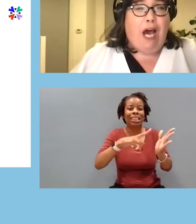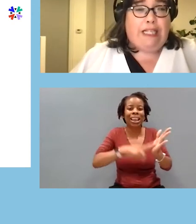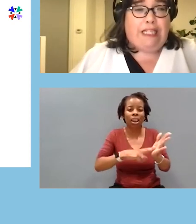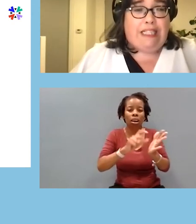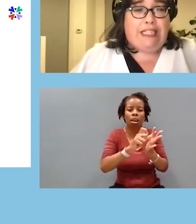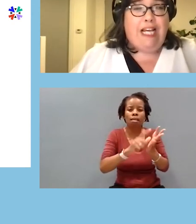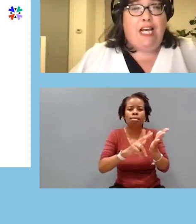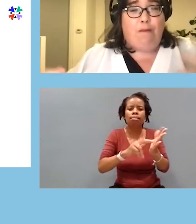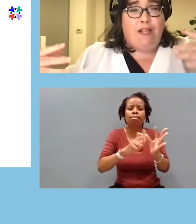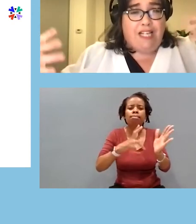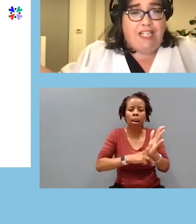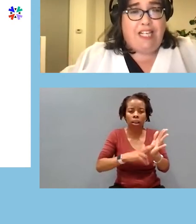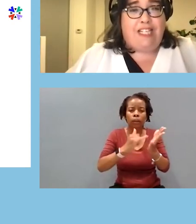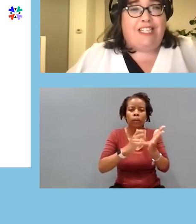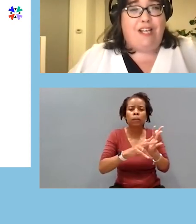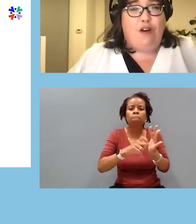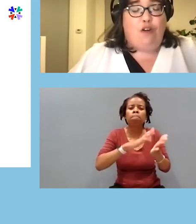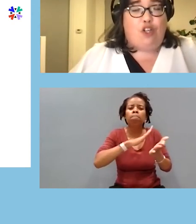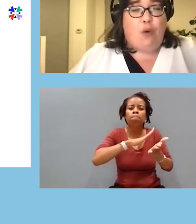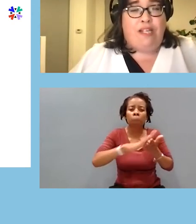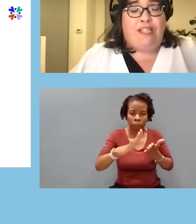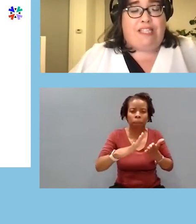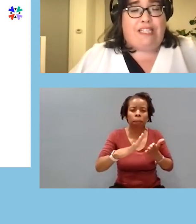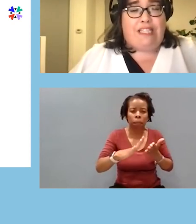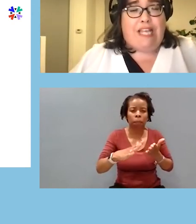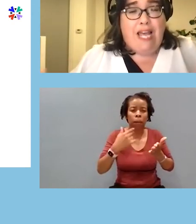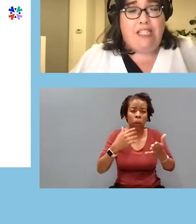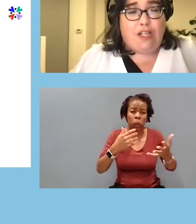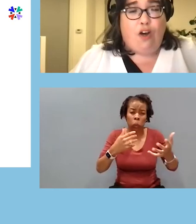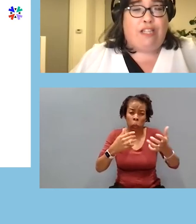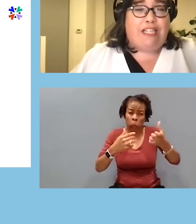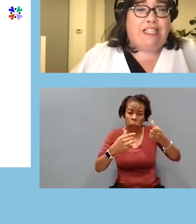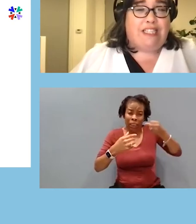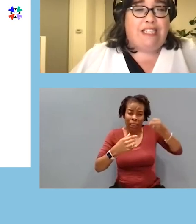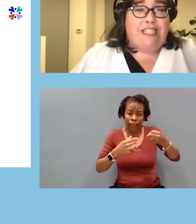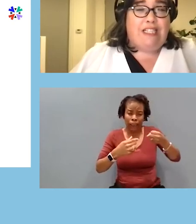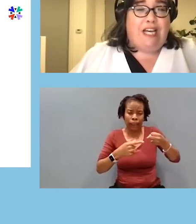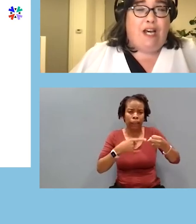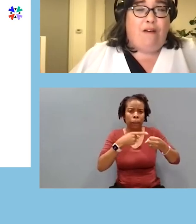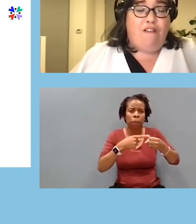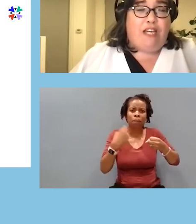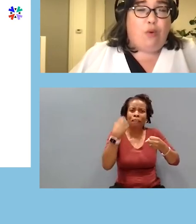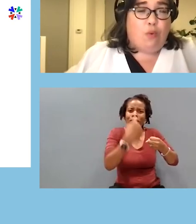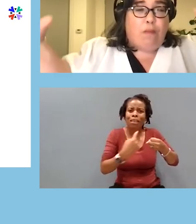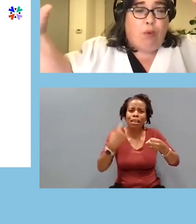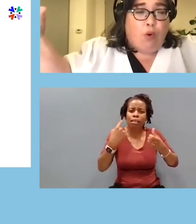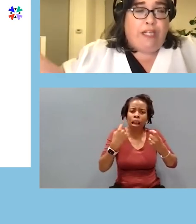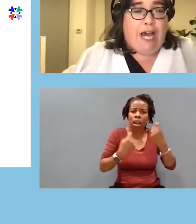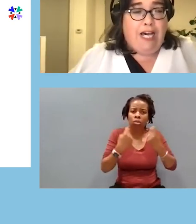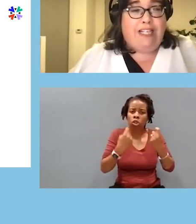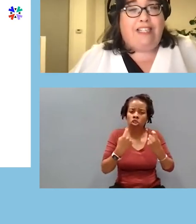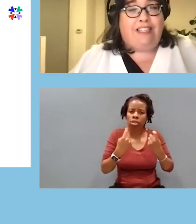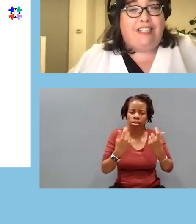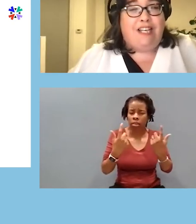really tightly, and he is showing discontent on his face with